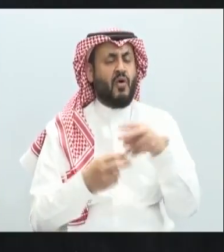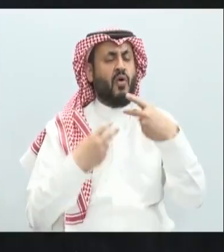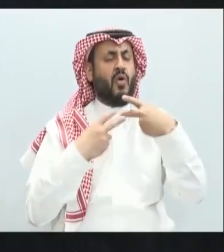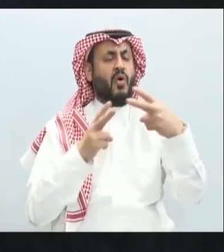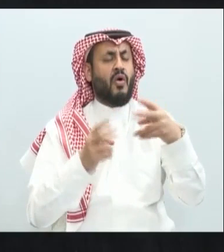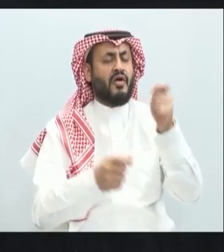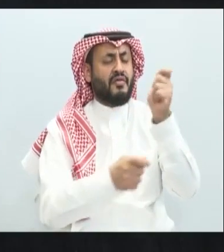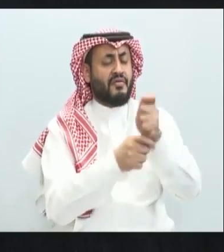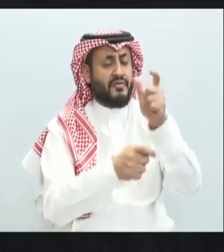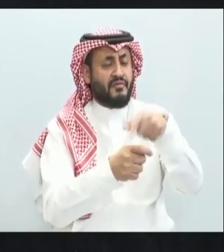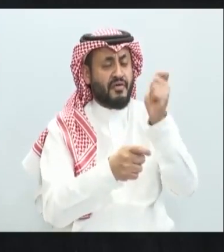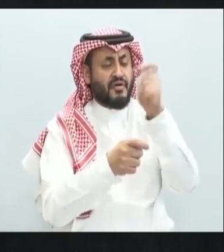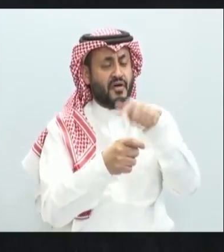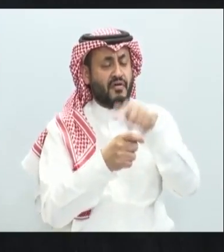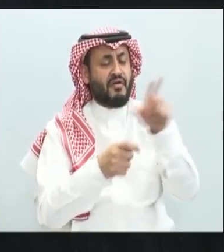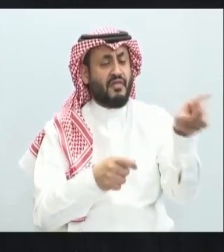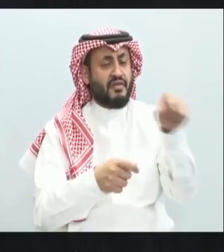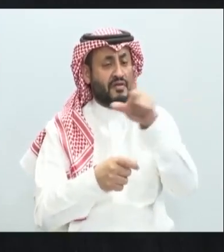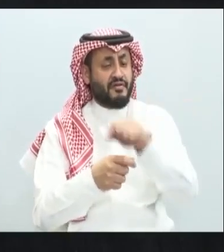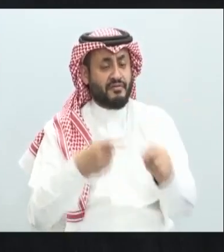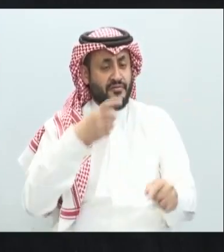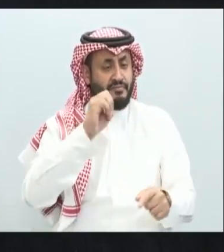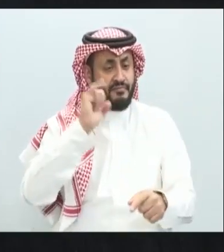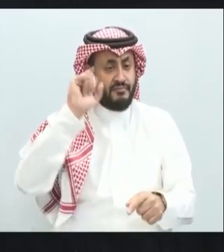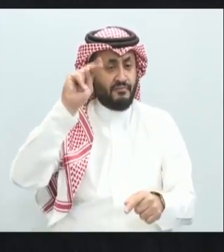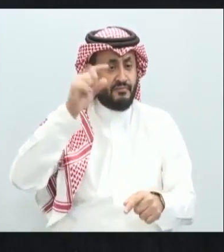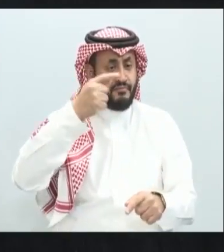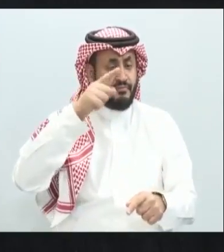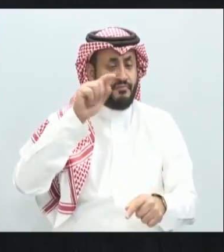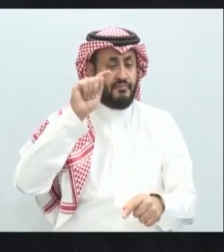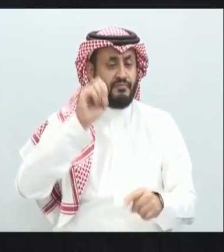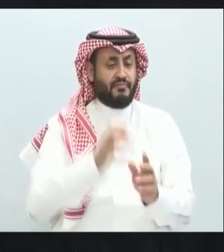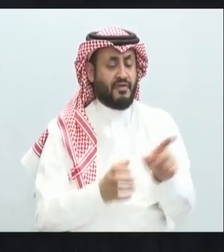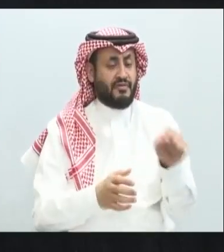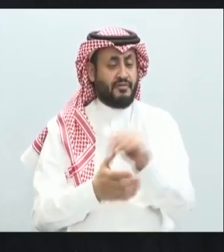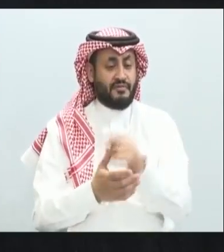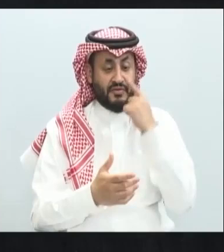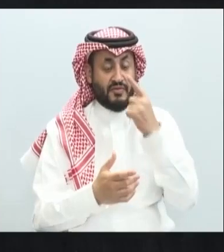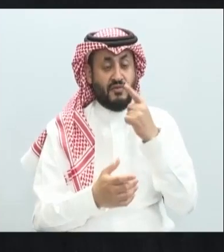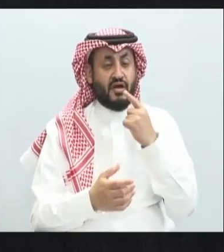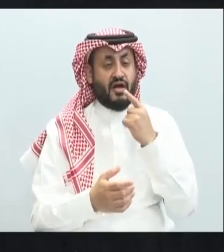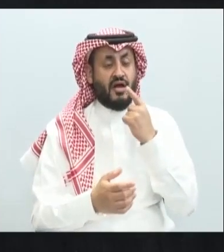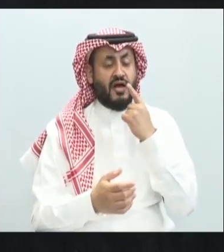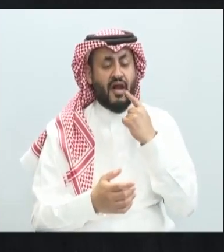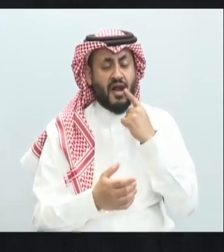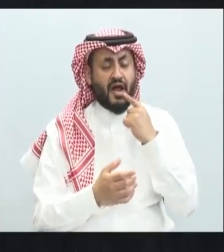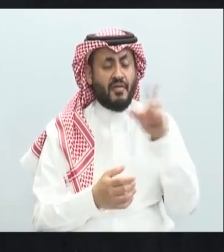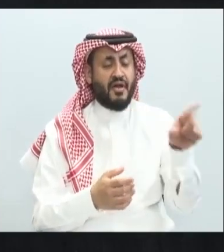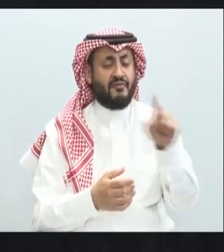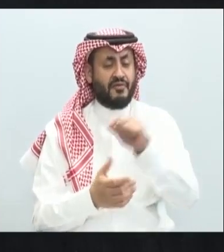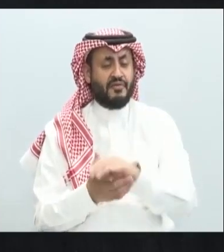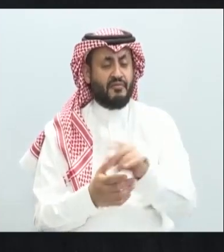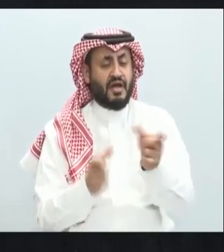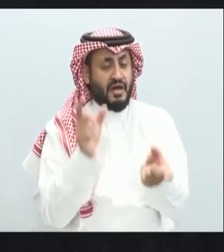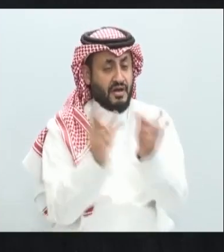all of these different subject pronouns with the going to. We can say, I am going to the bookstore, or